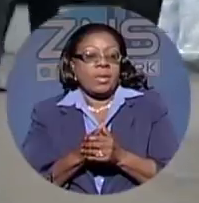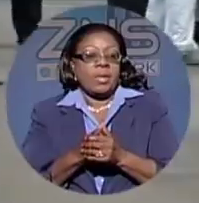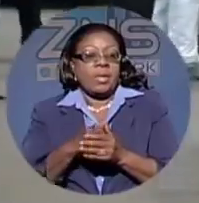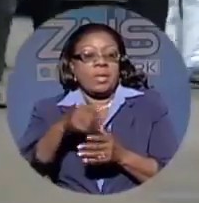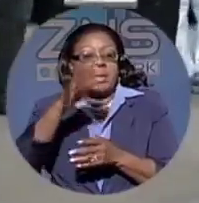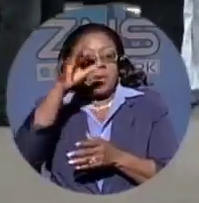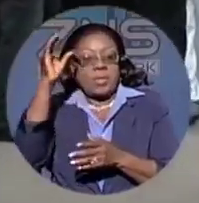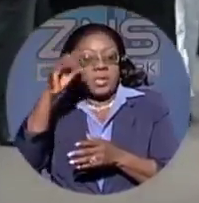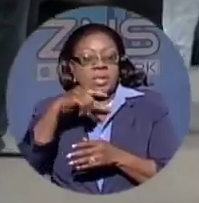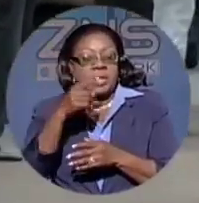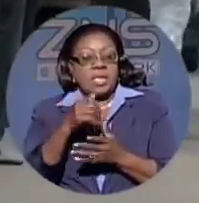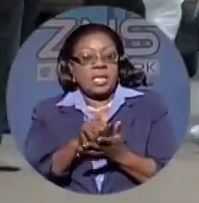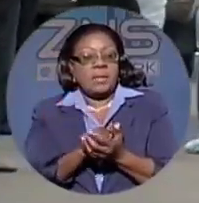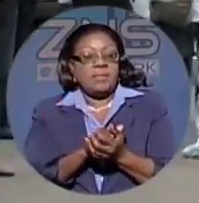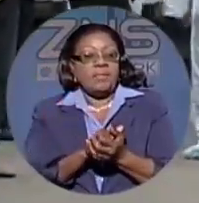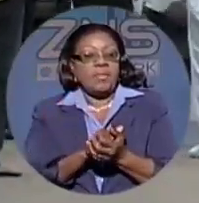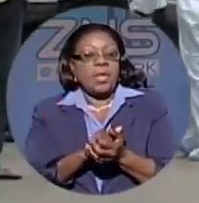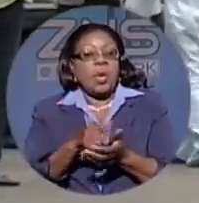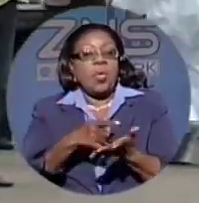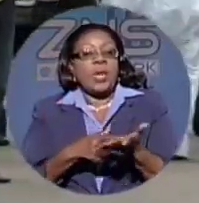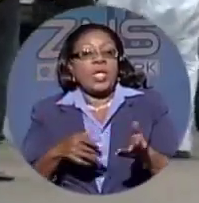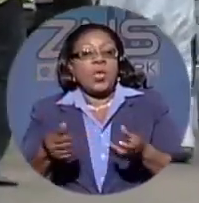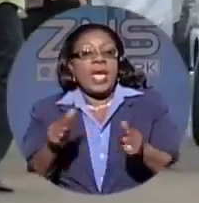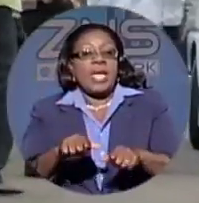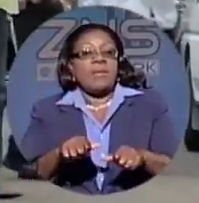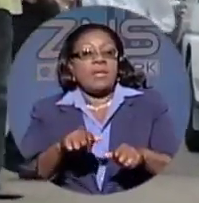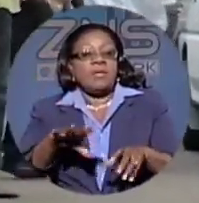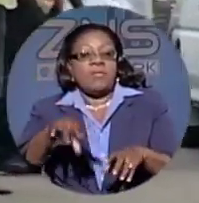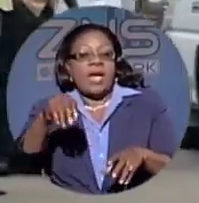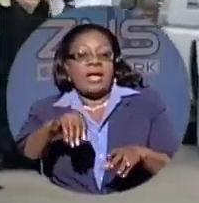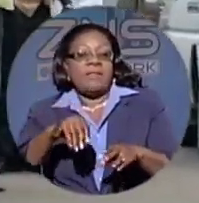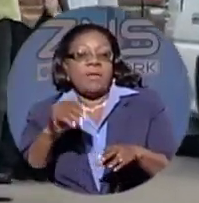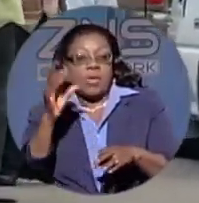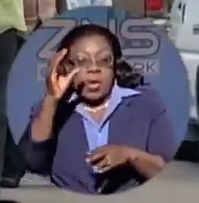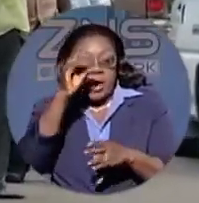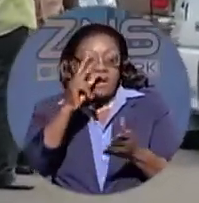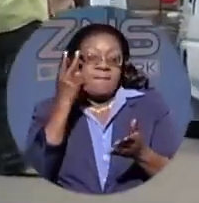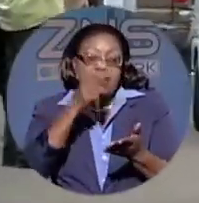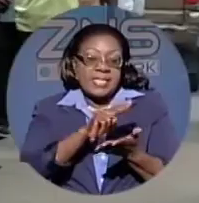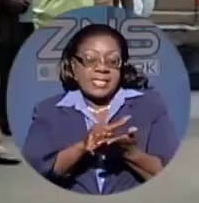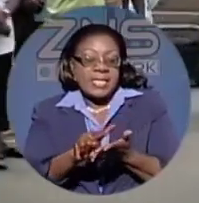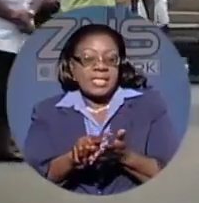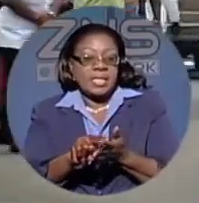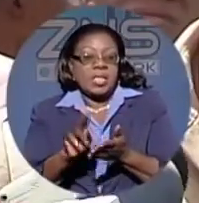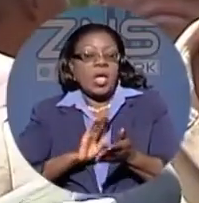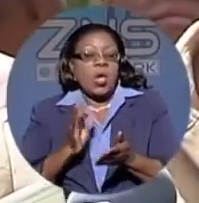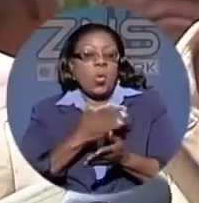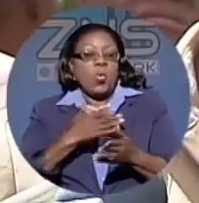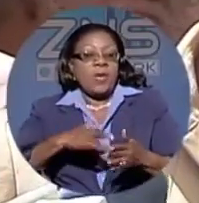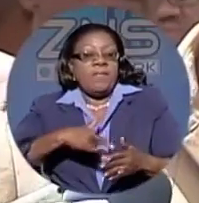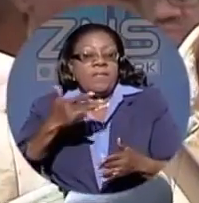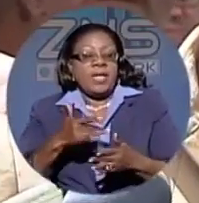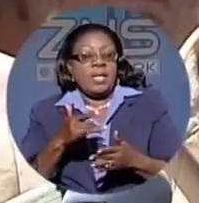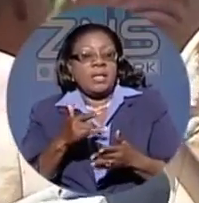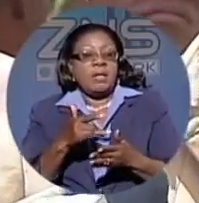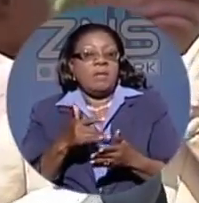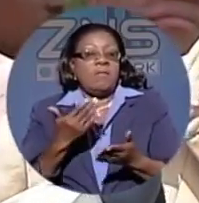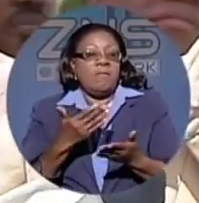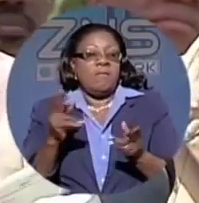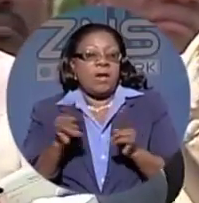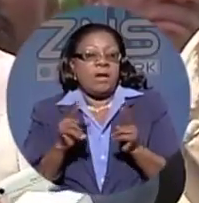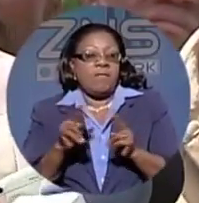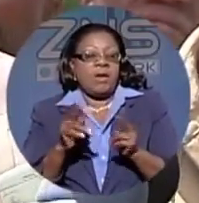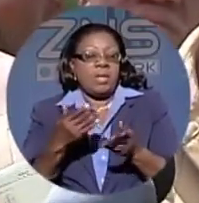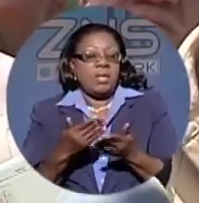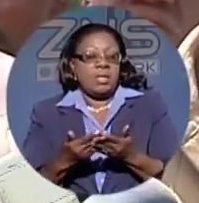what you're able to ascertain from your investigation so far that you're able to resolve this matter? We feel very, very confident, very, very